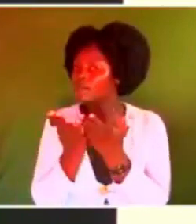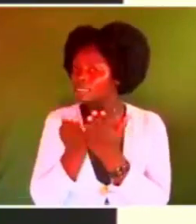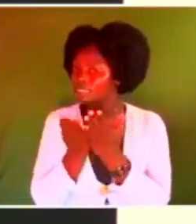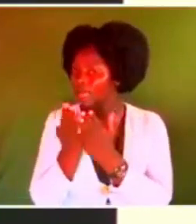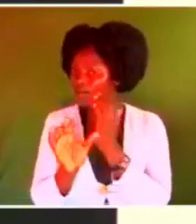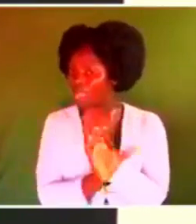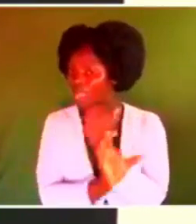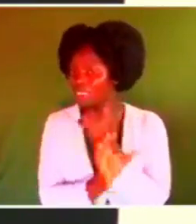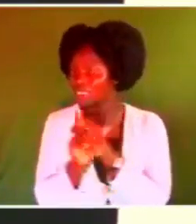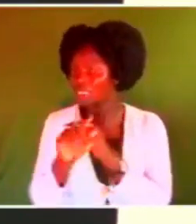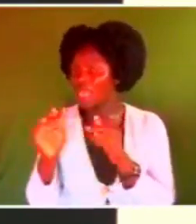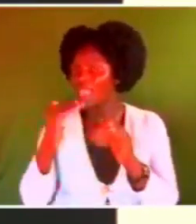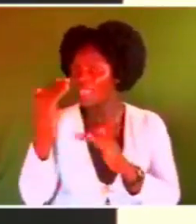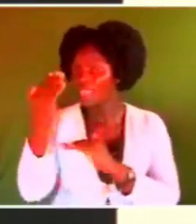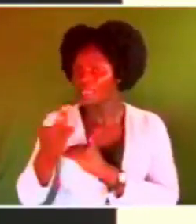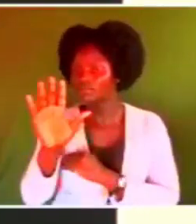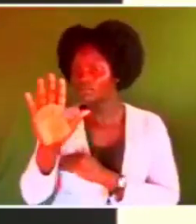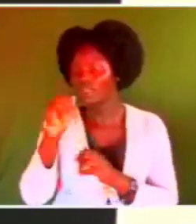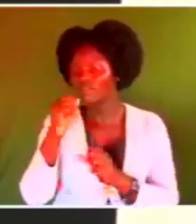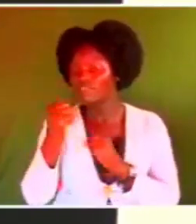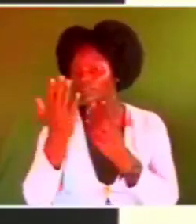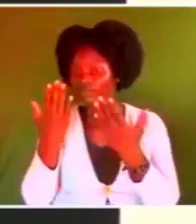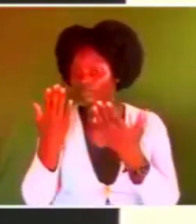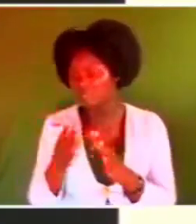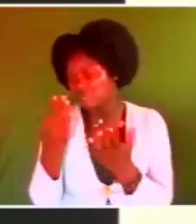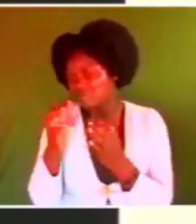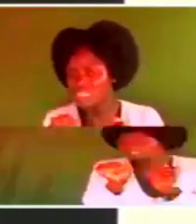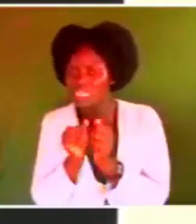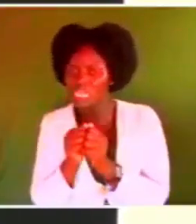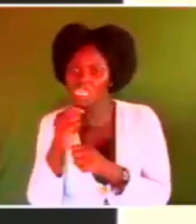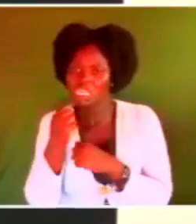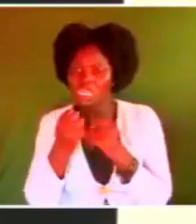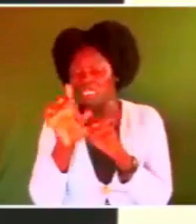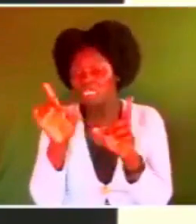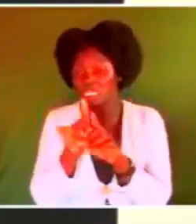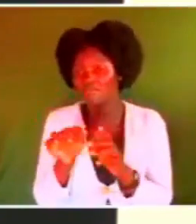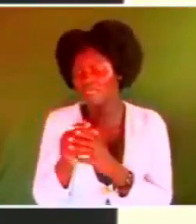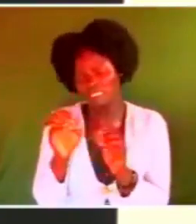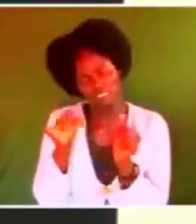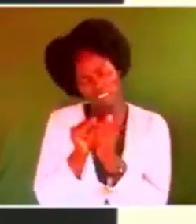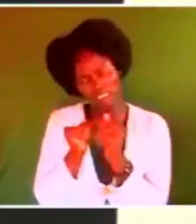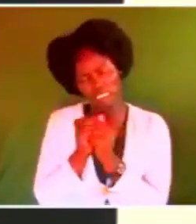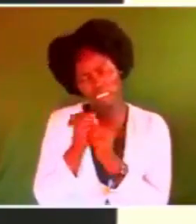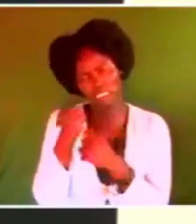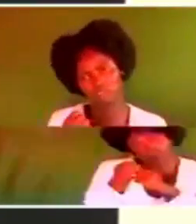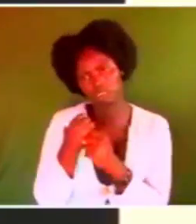country for the next 5 years. Or is it 10 years? I think for the next 10 years.